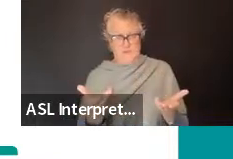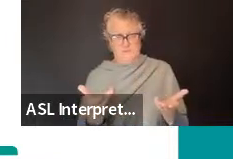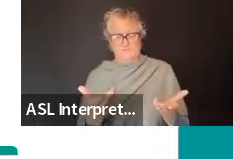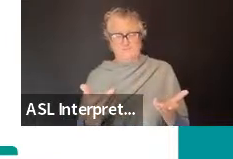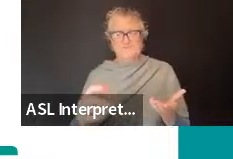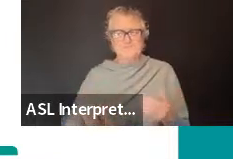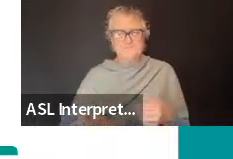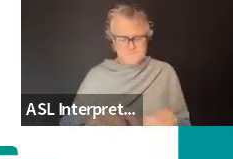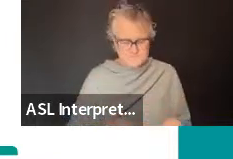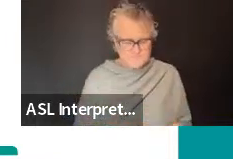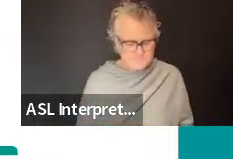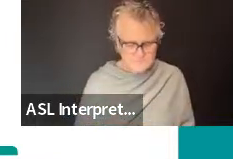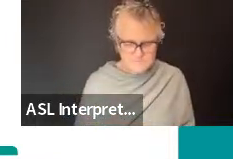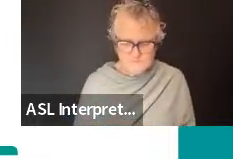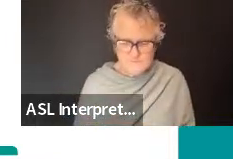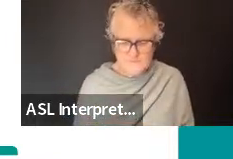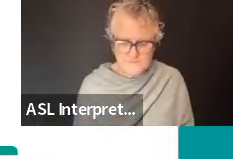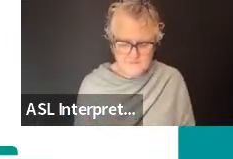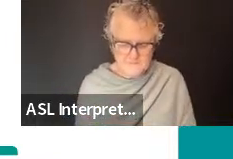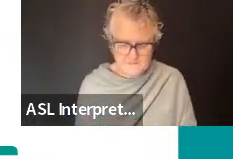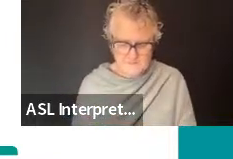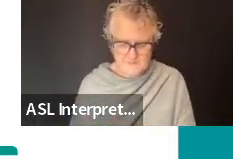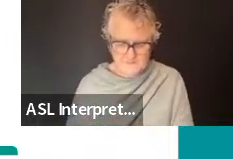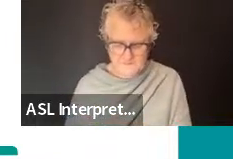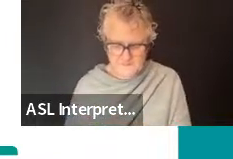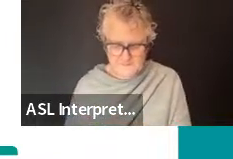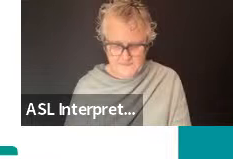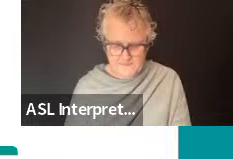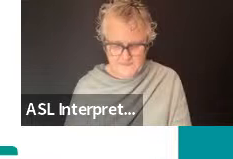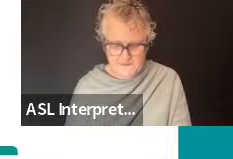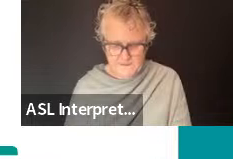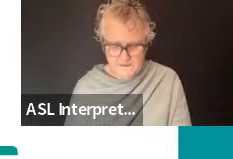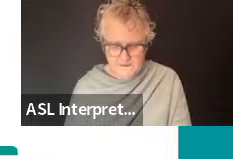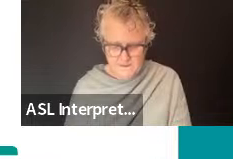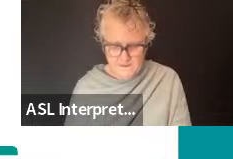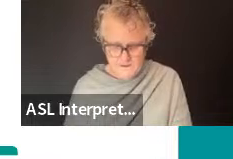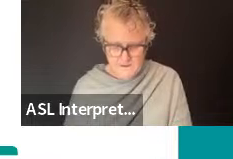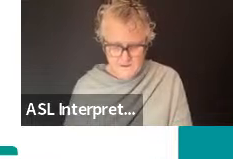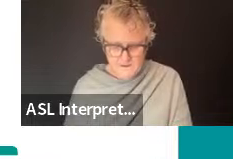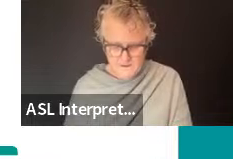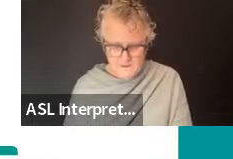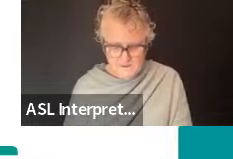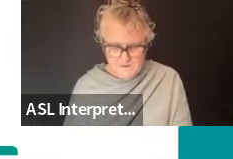the ESG later in the meeting, and we'll provide those